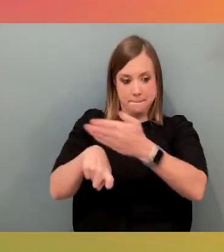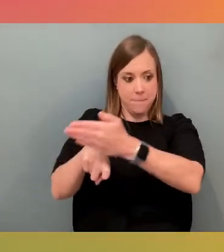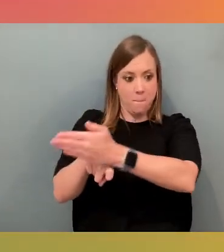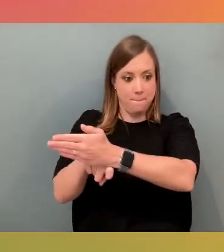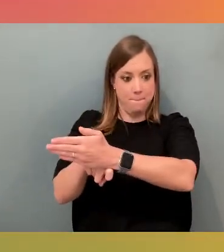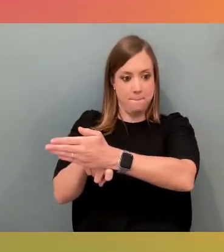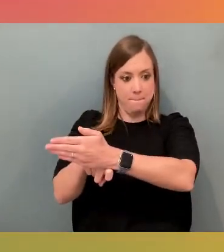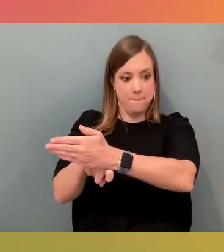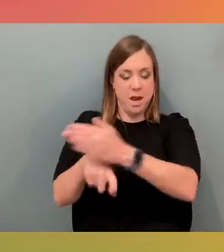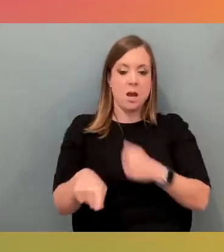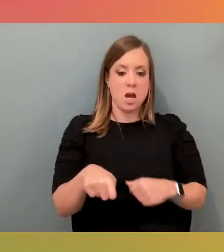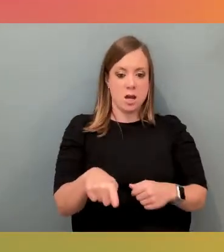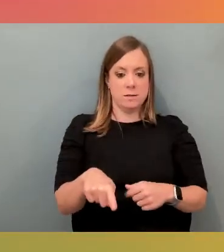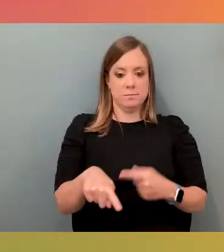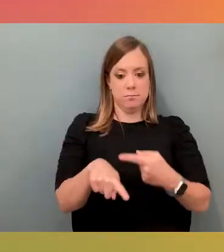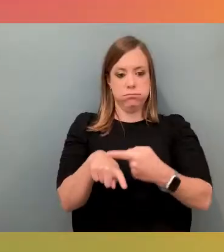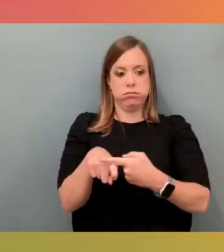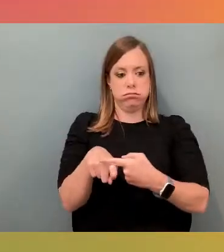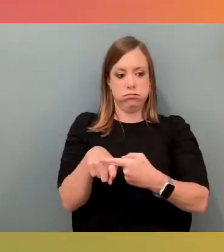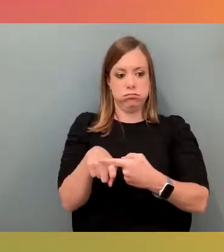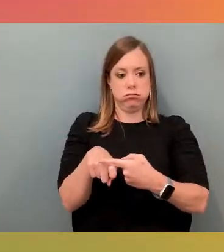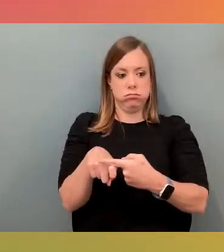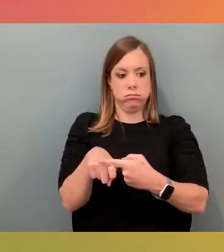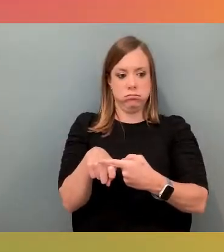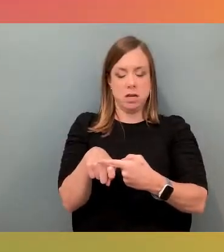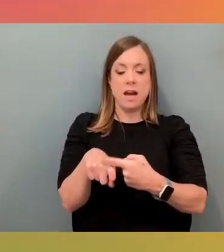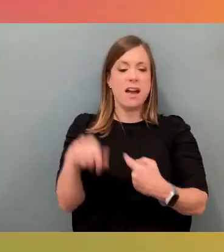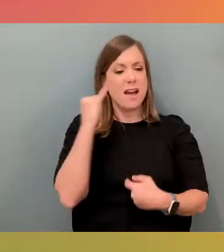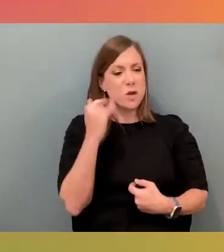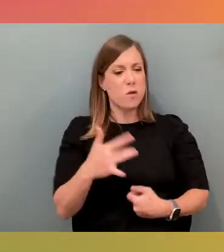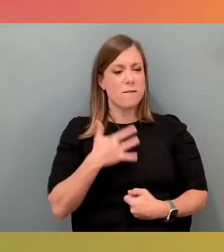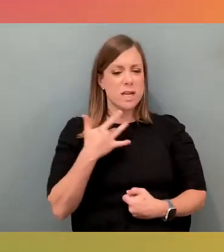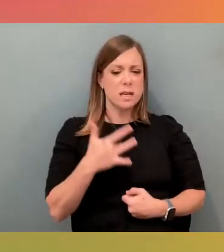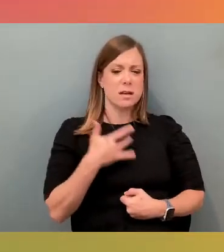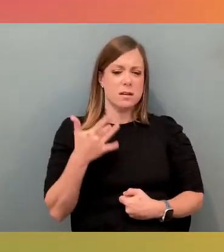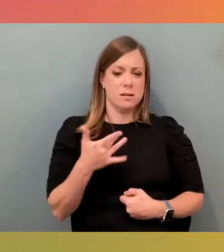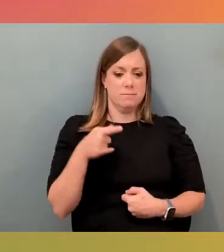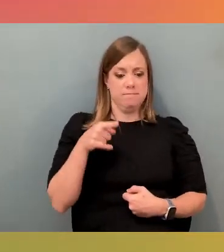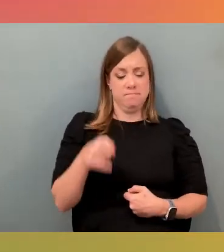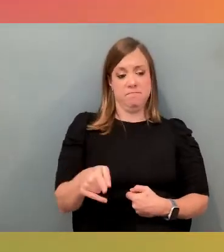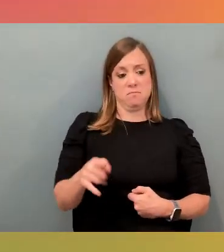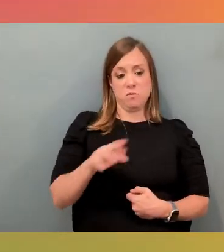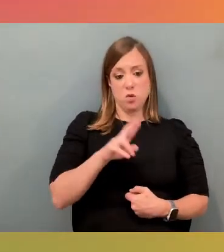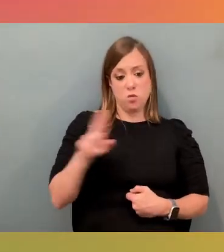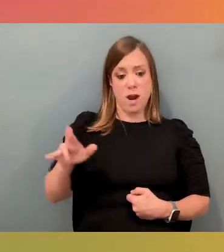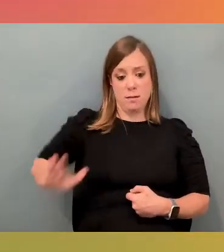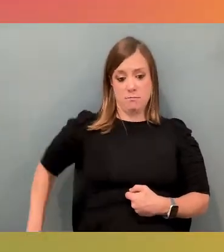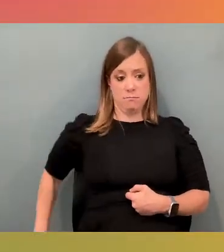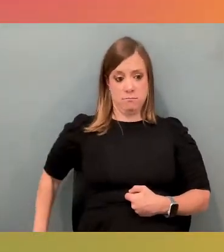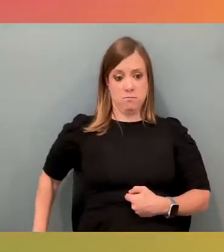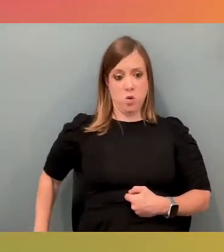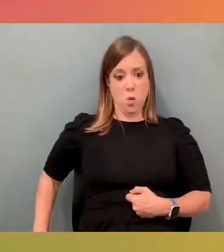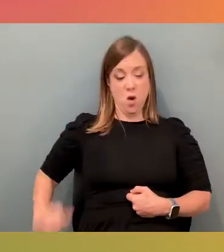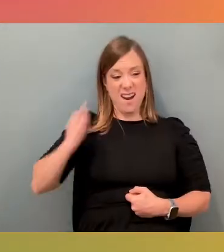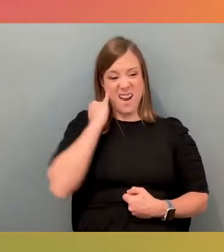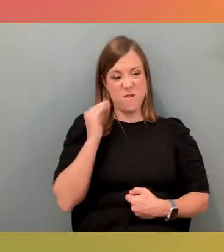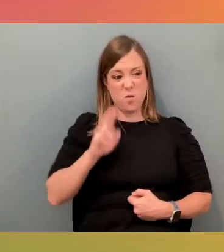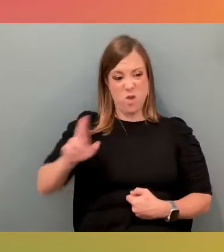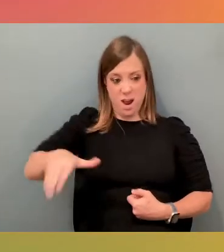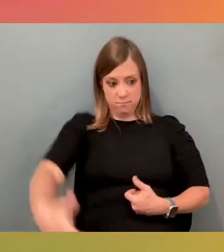feels good for you, whether that right foot is on the ground or that right hand is clasped behind or in front of that right